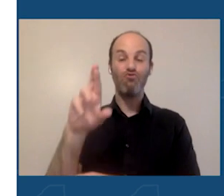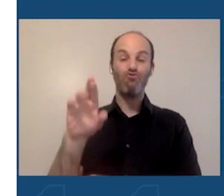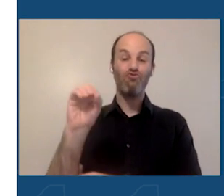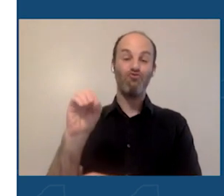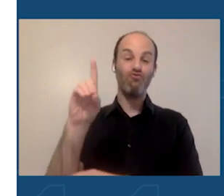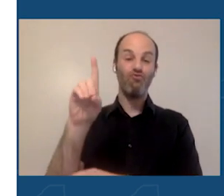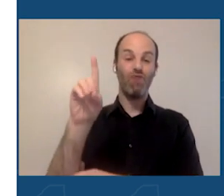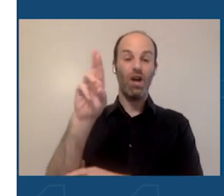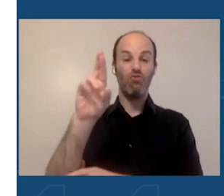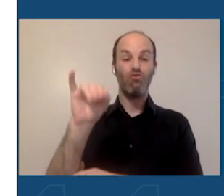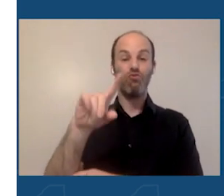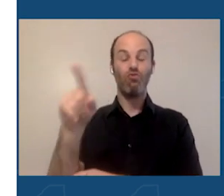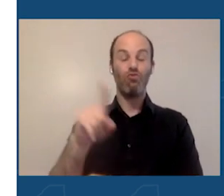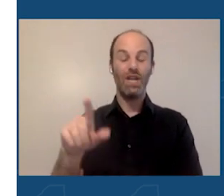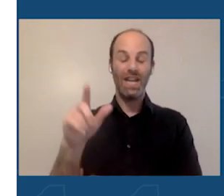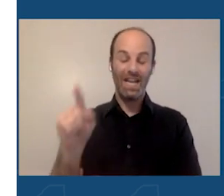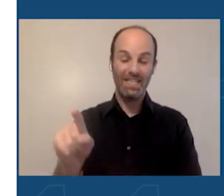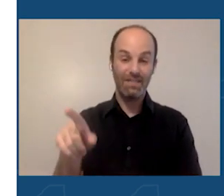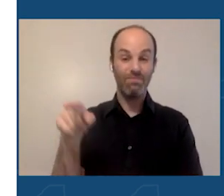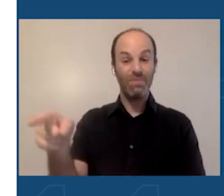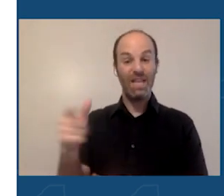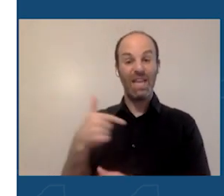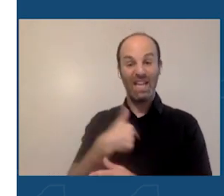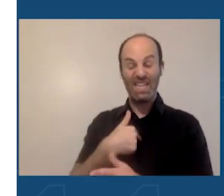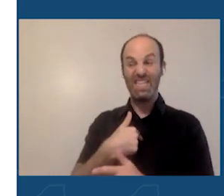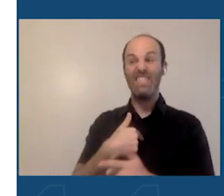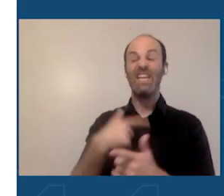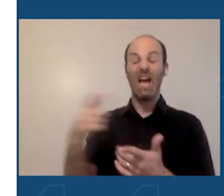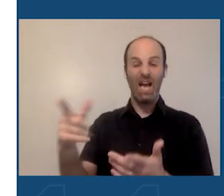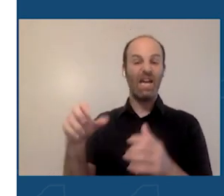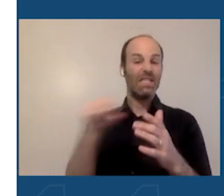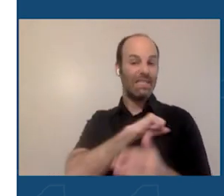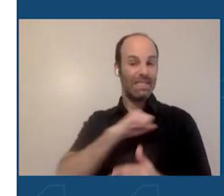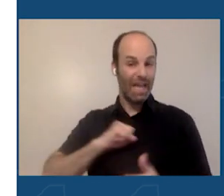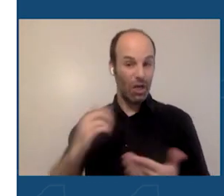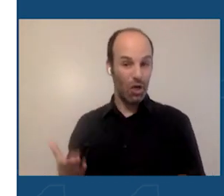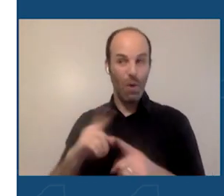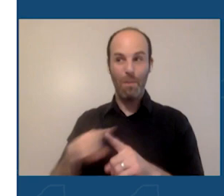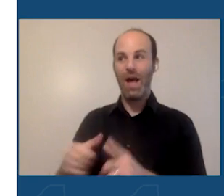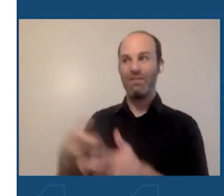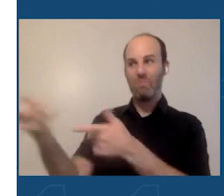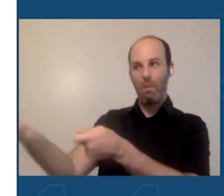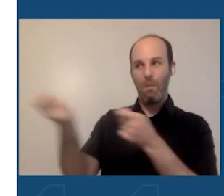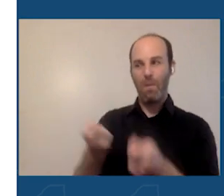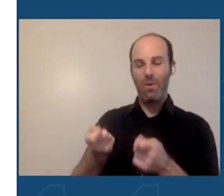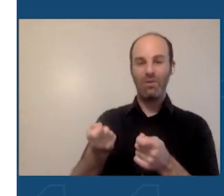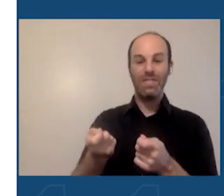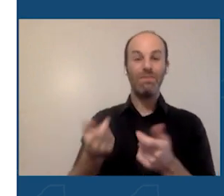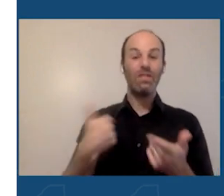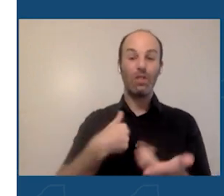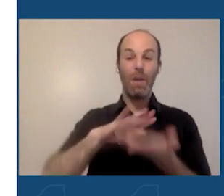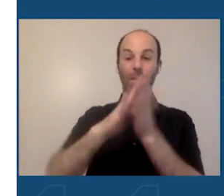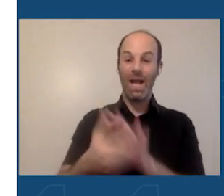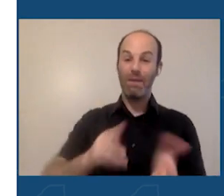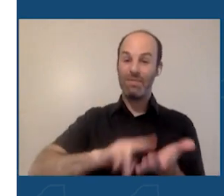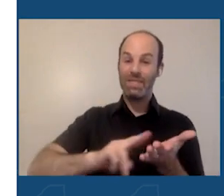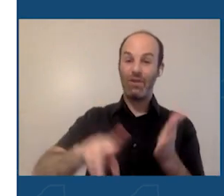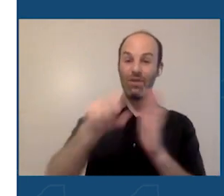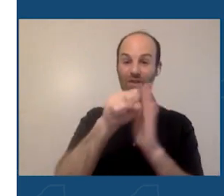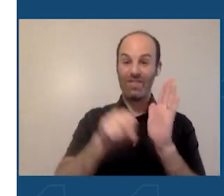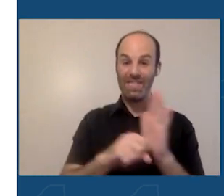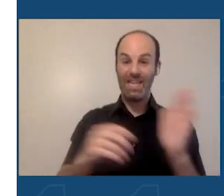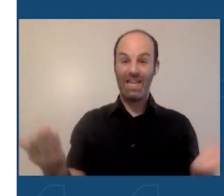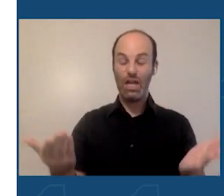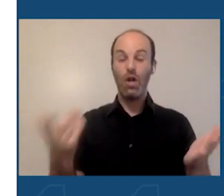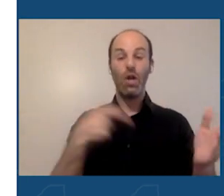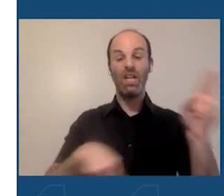in our legislature as a very distinguished senator, but I was able to pull him away and get him to take on the responsibility of overseeing